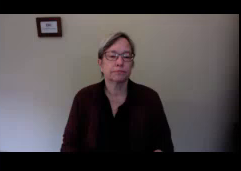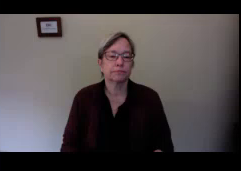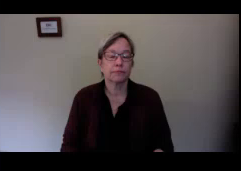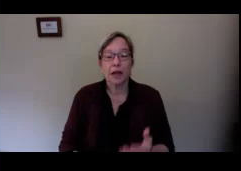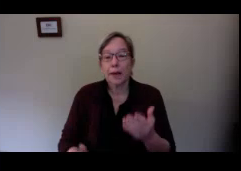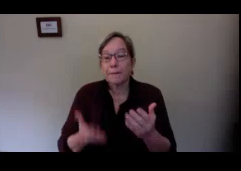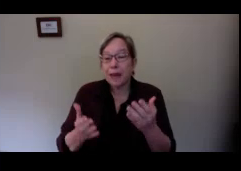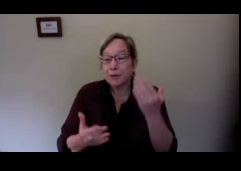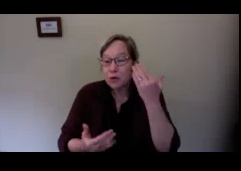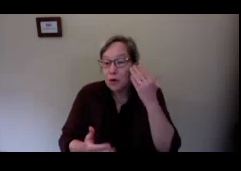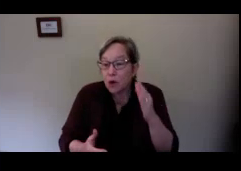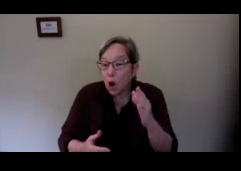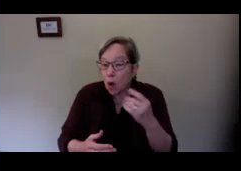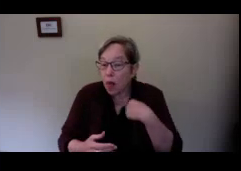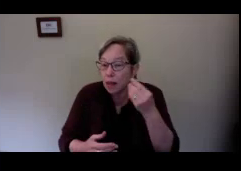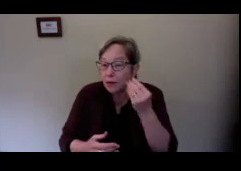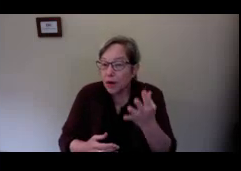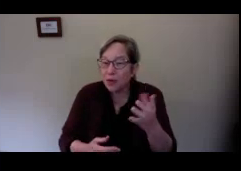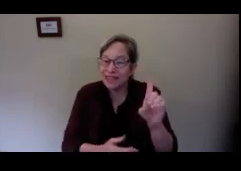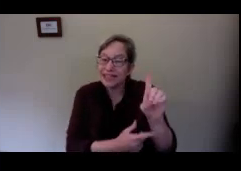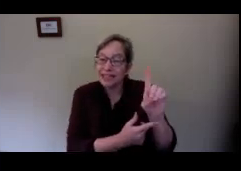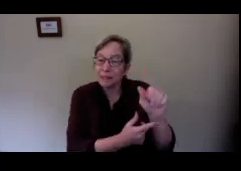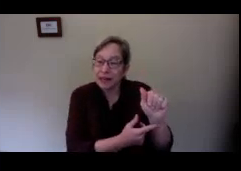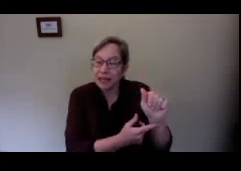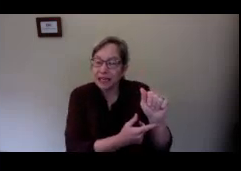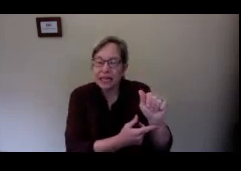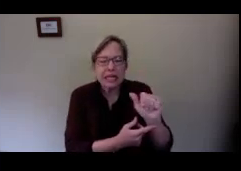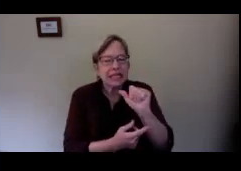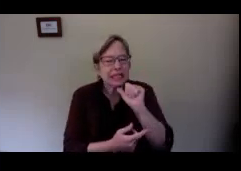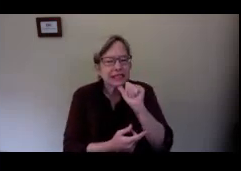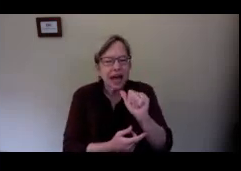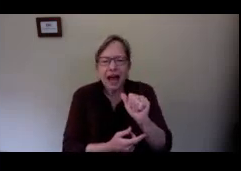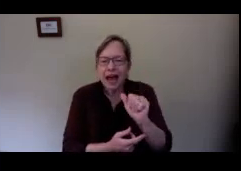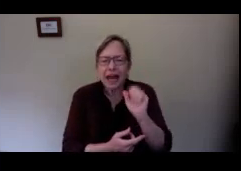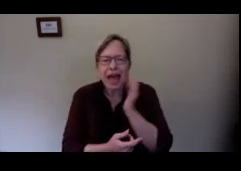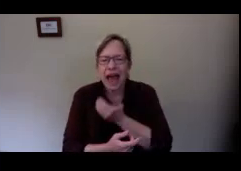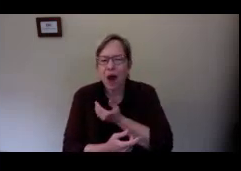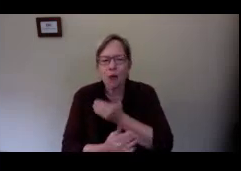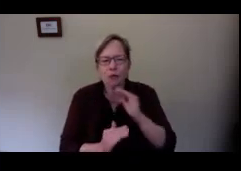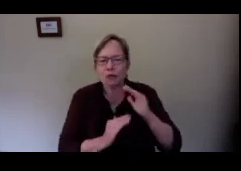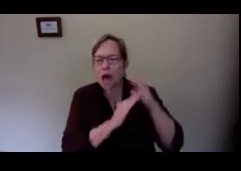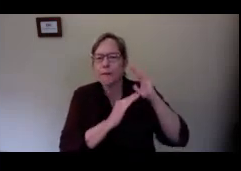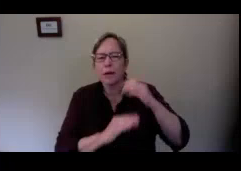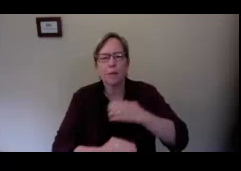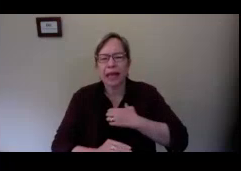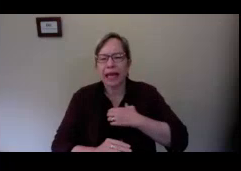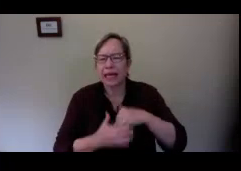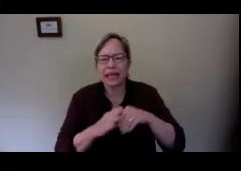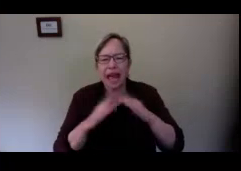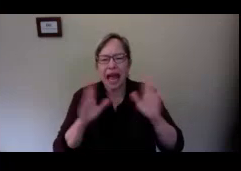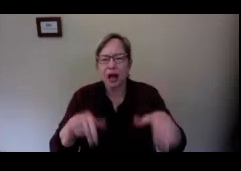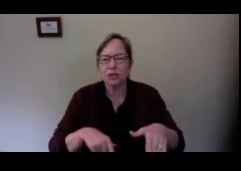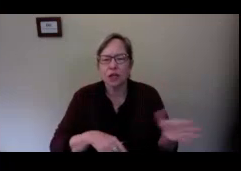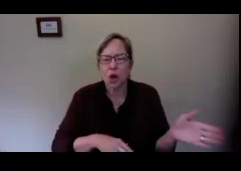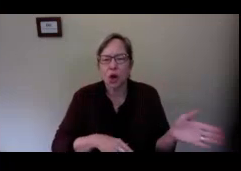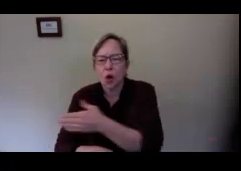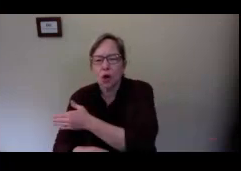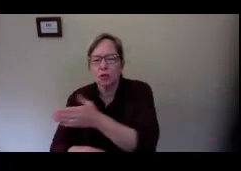on. But disability is not only our number one type of complaint in housing across the board in education,